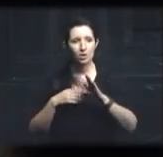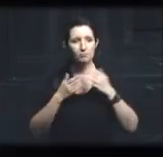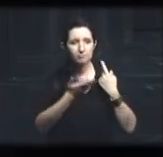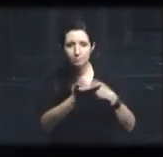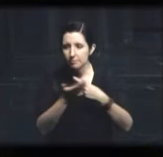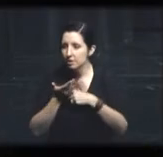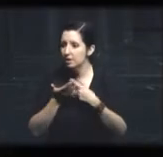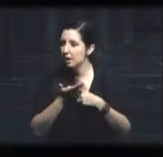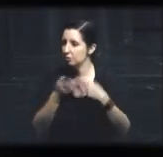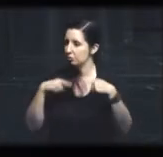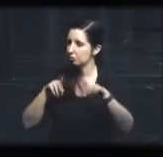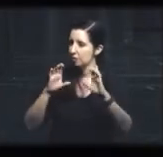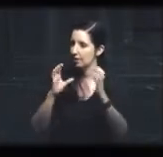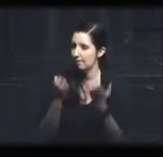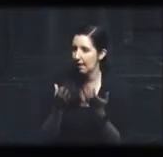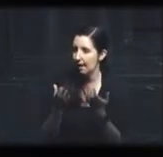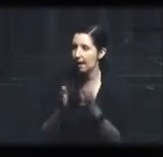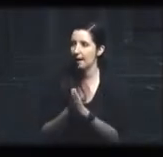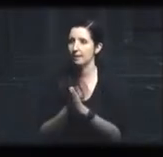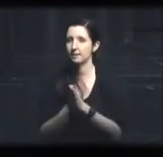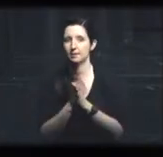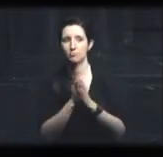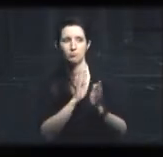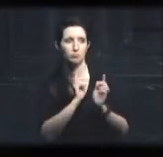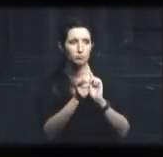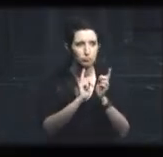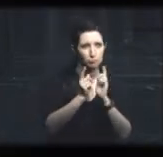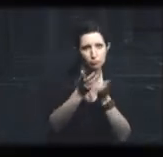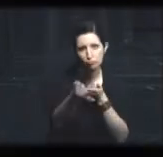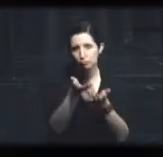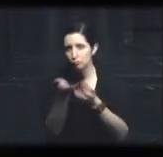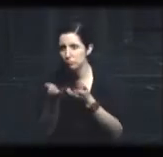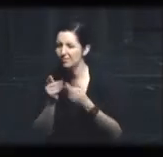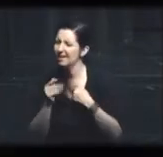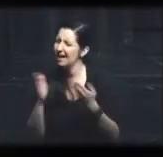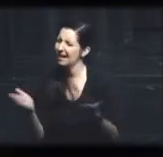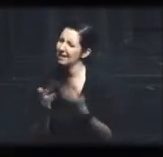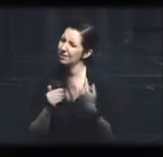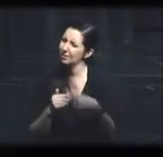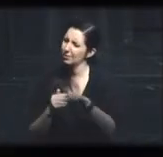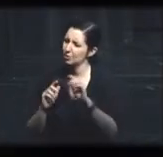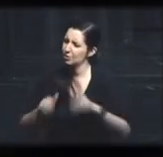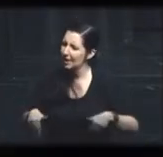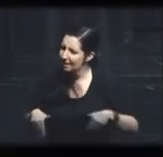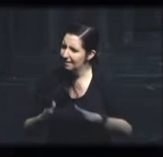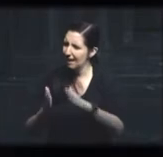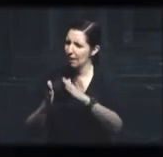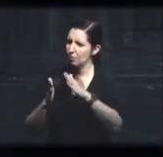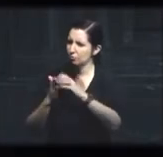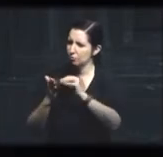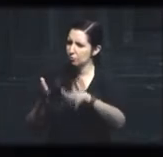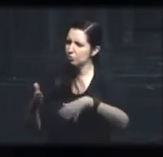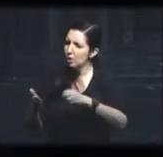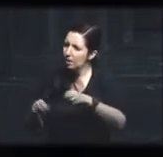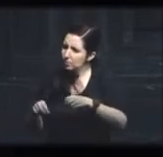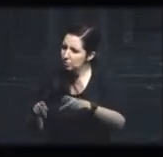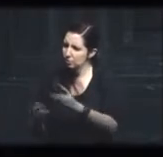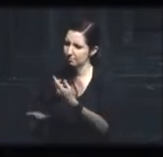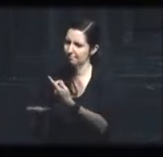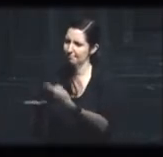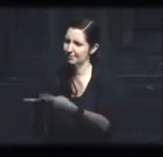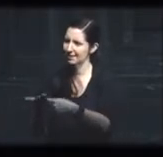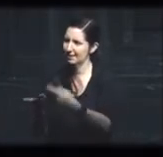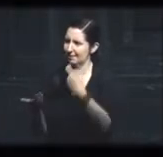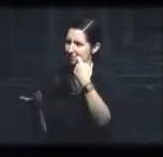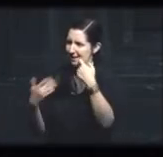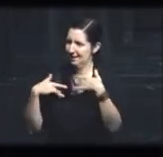your classrooms, and I'd encourage you to give students a place to talk about this, but also to give them guidance